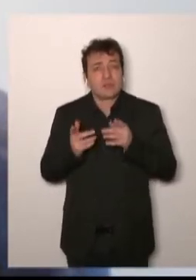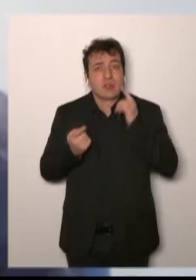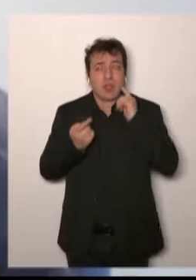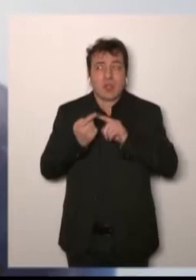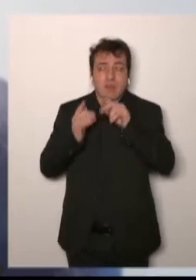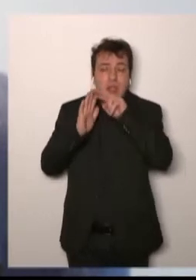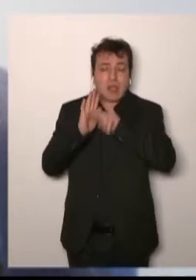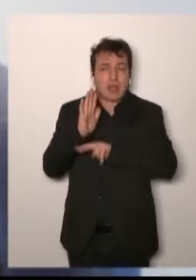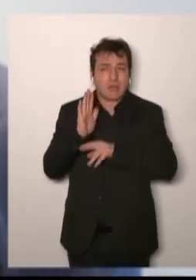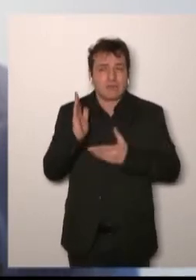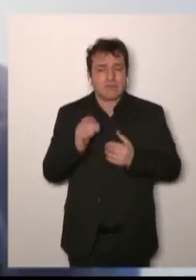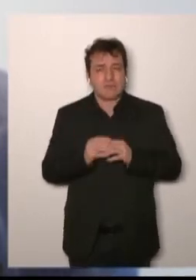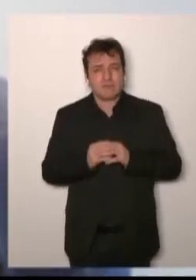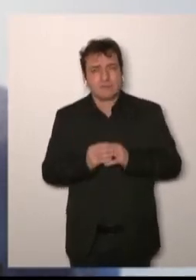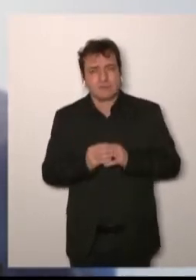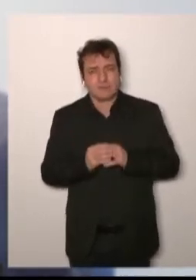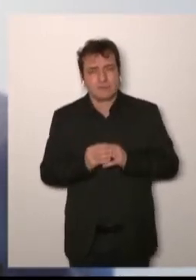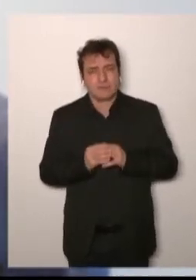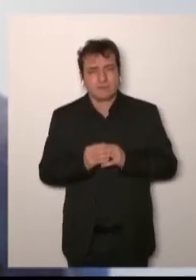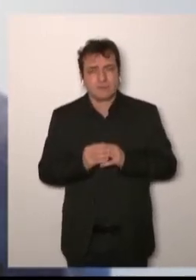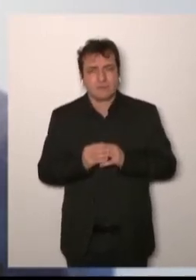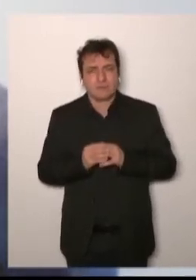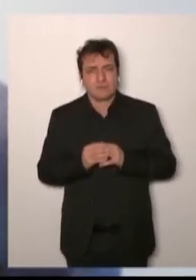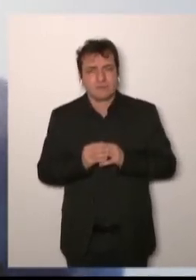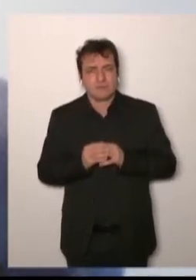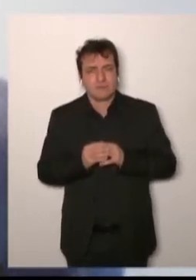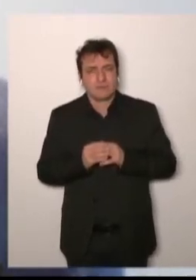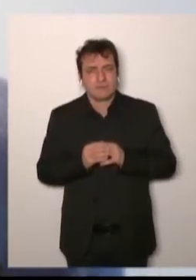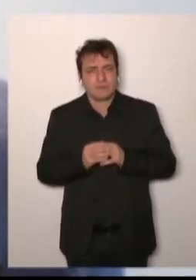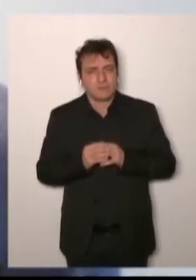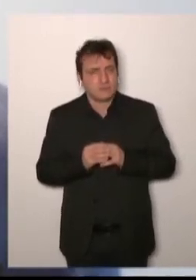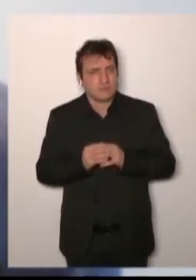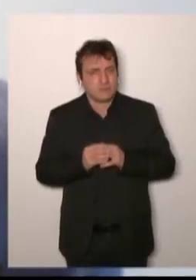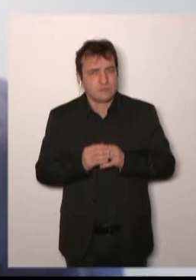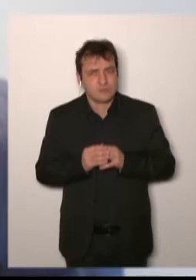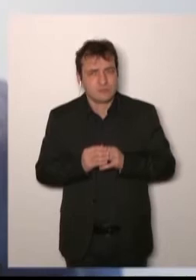framework through the pediatric regulation, and I will touch on that during my presentation,